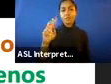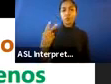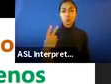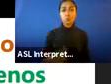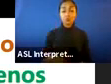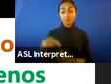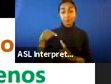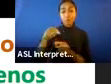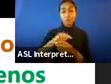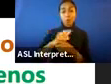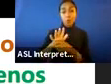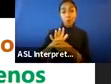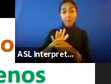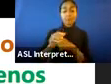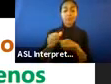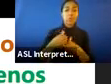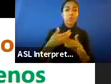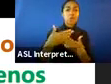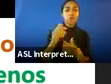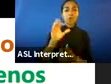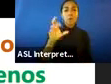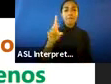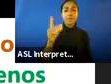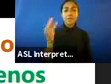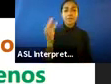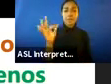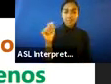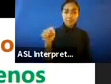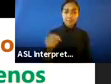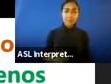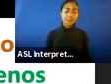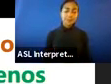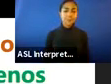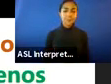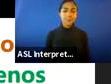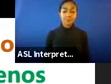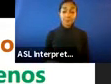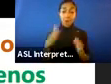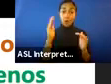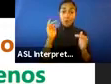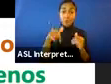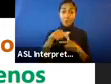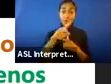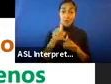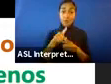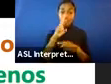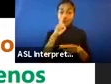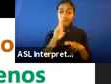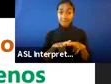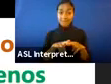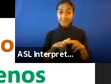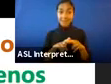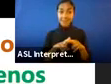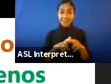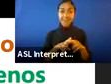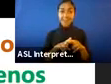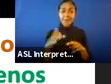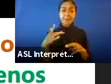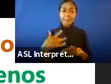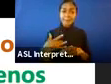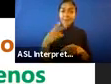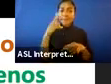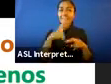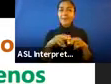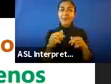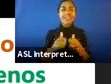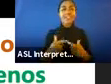causes COVID-19. So I hope that quiz was fun for you all. It's usually really fun doing this as a